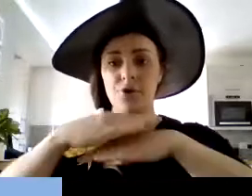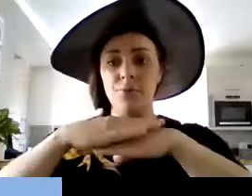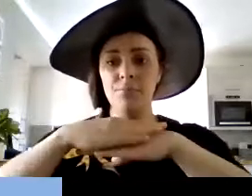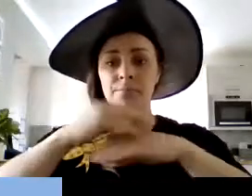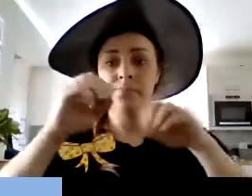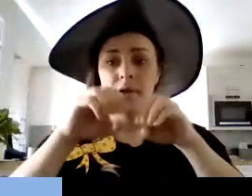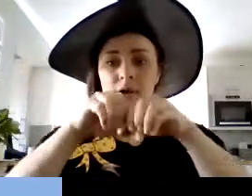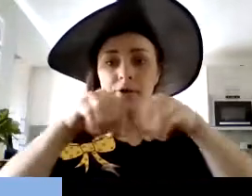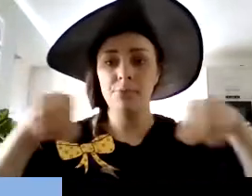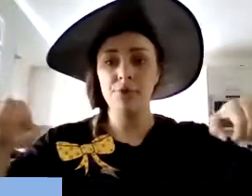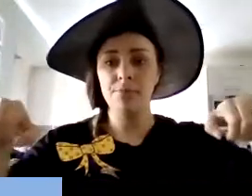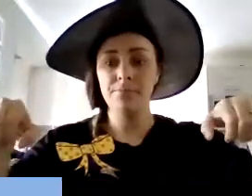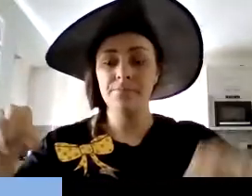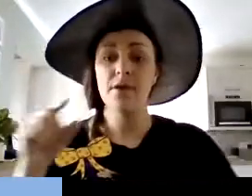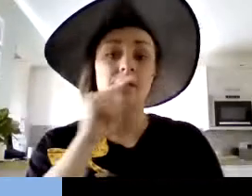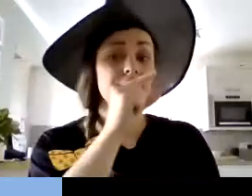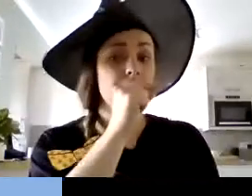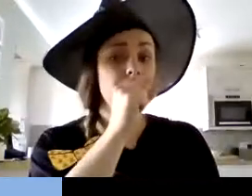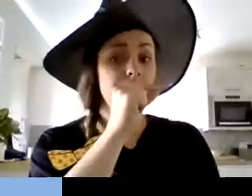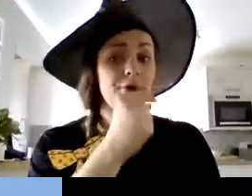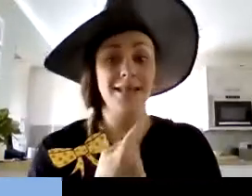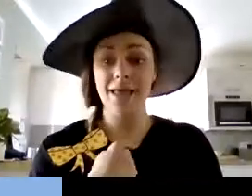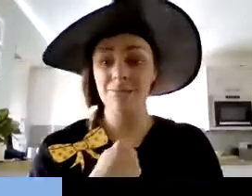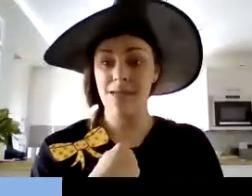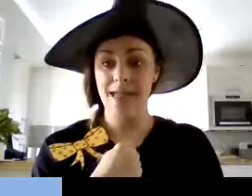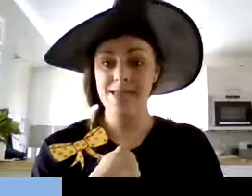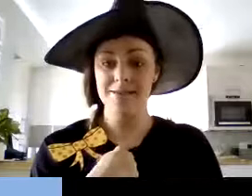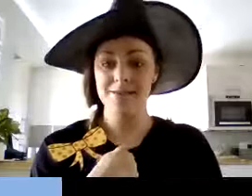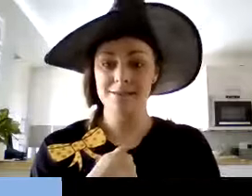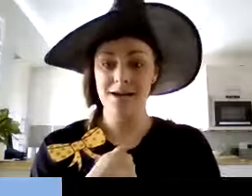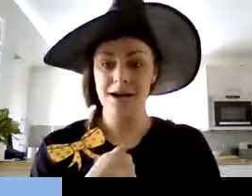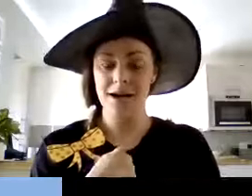Is there room on a broom for a bird like me?"